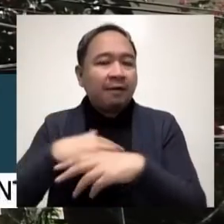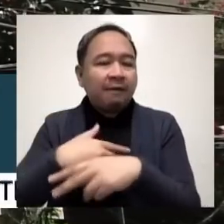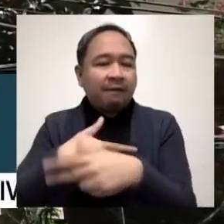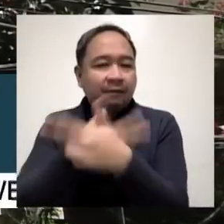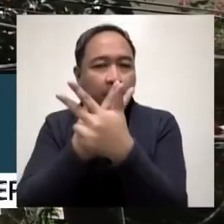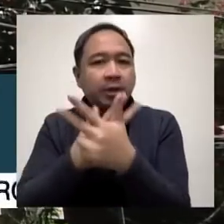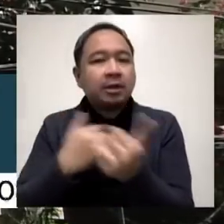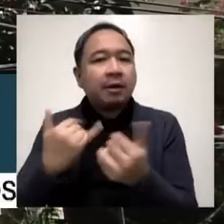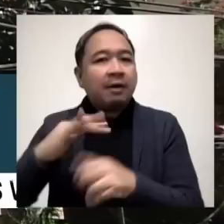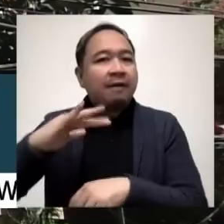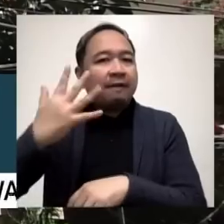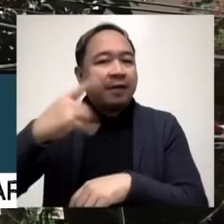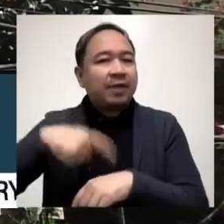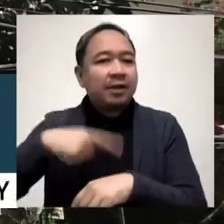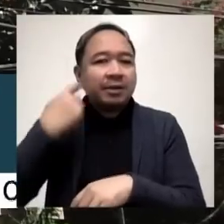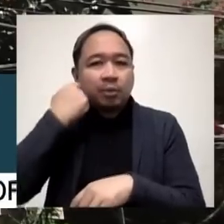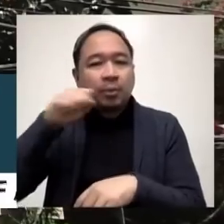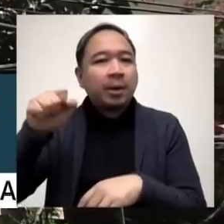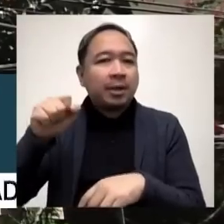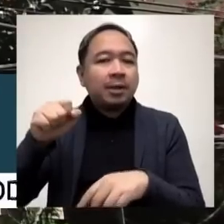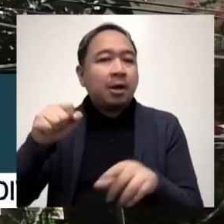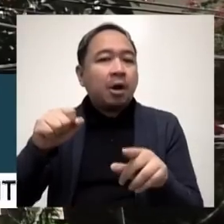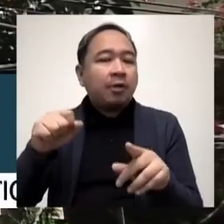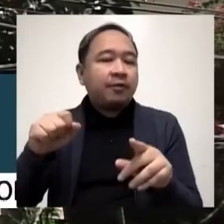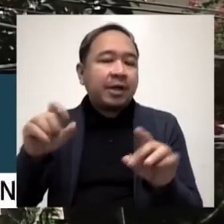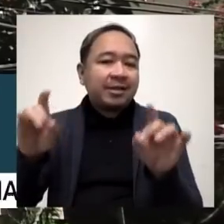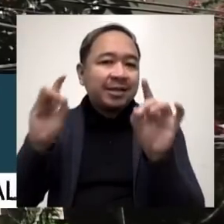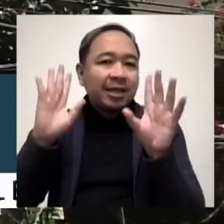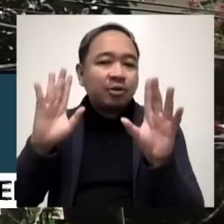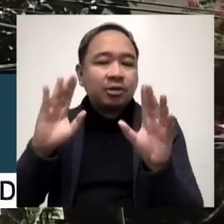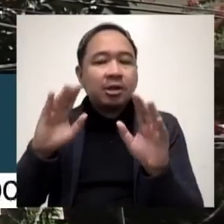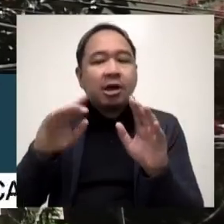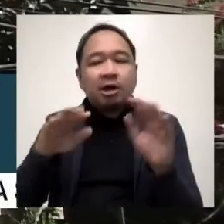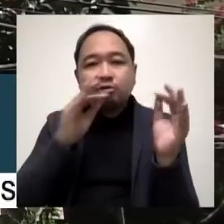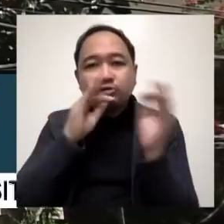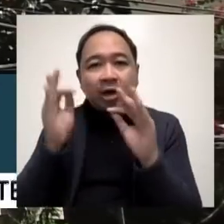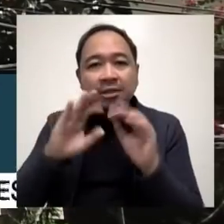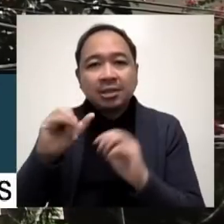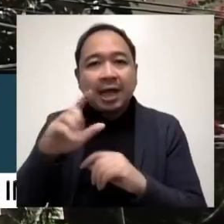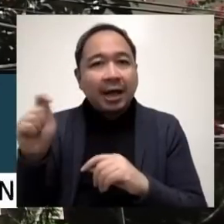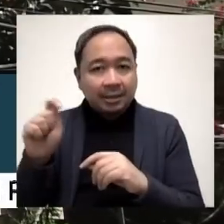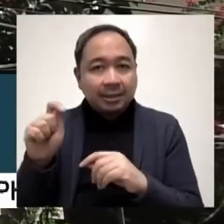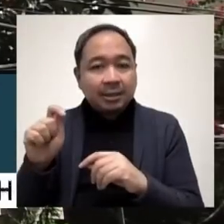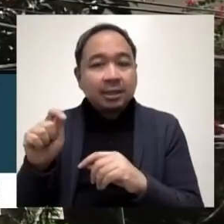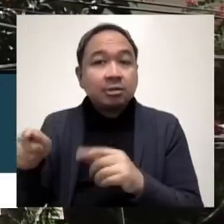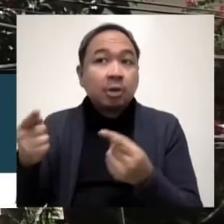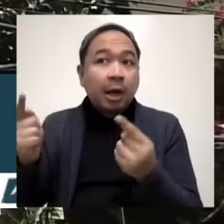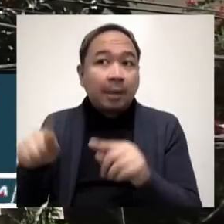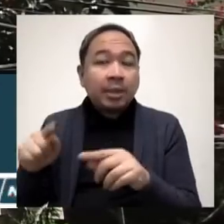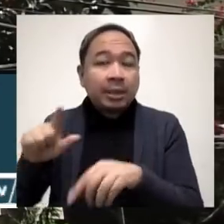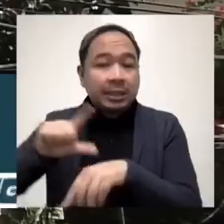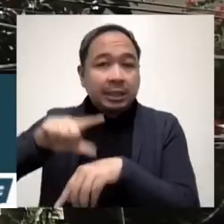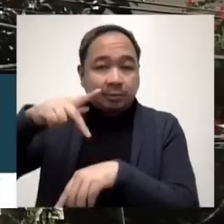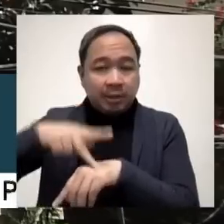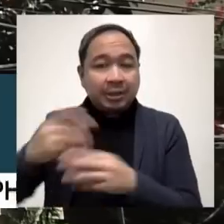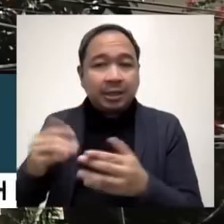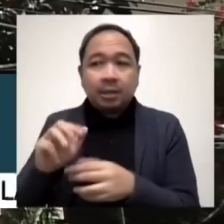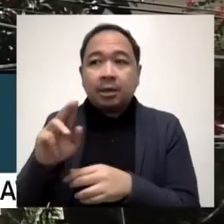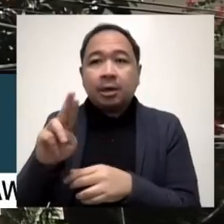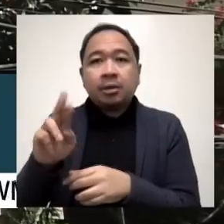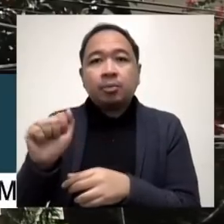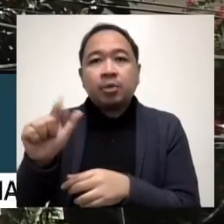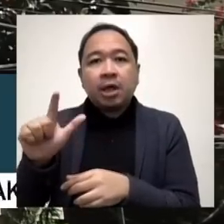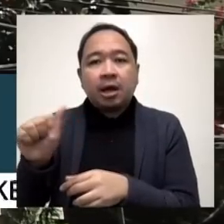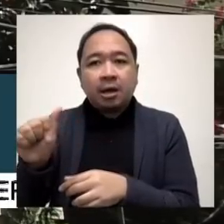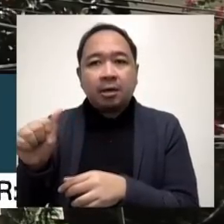violation of the Comprehensive Dangerous Drugs Act or the drug possession case of the younger Remulla here in Las Piñas. Remulla was nabbed during a